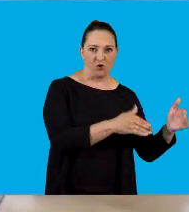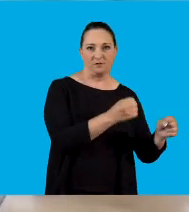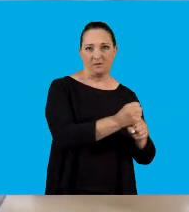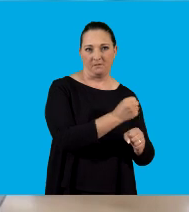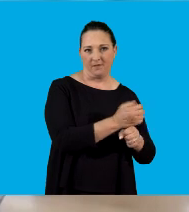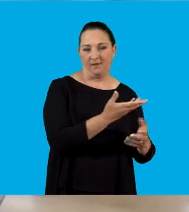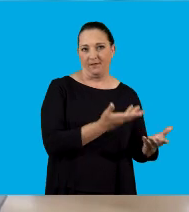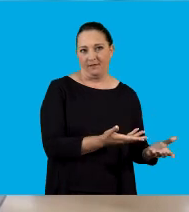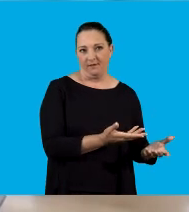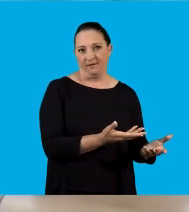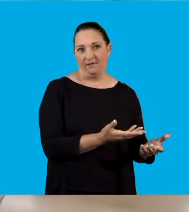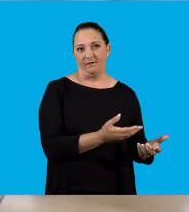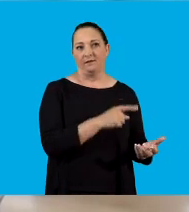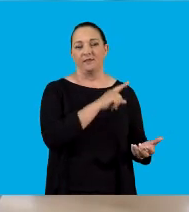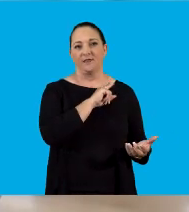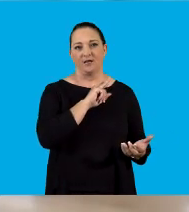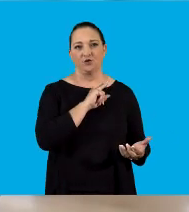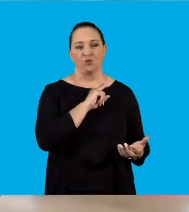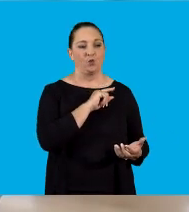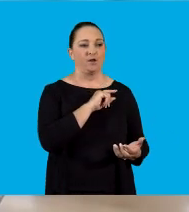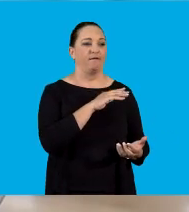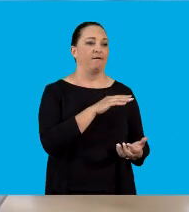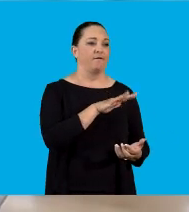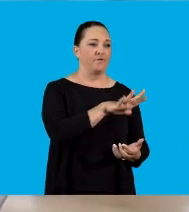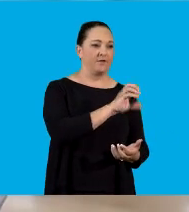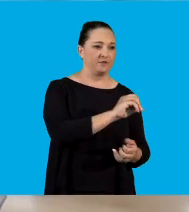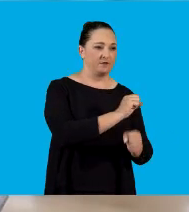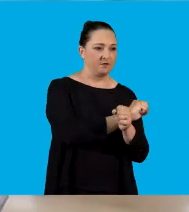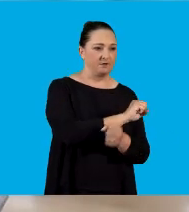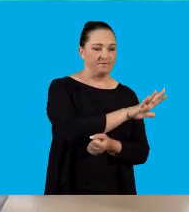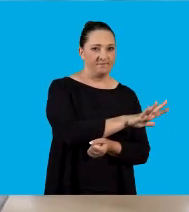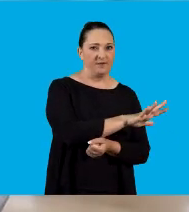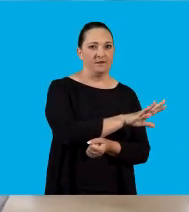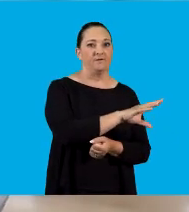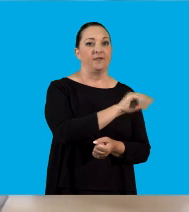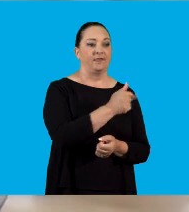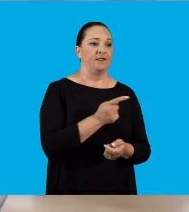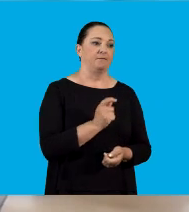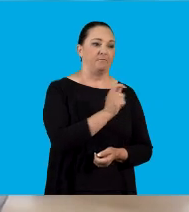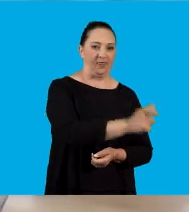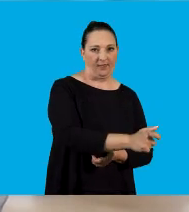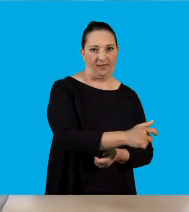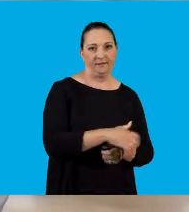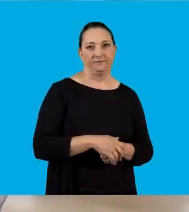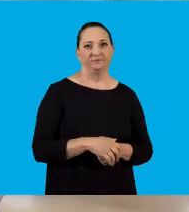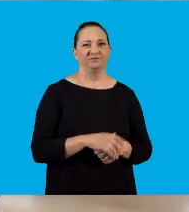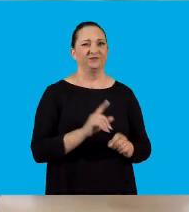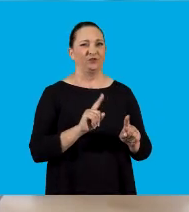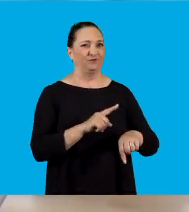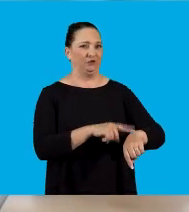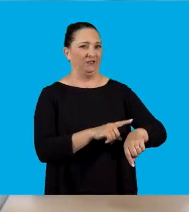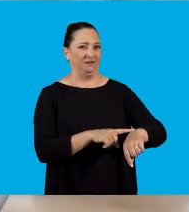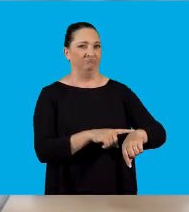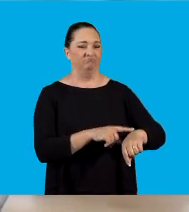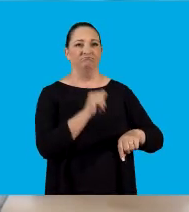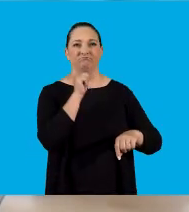that 50 rand is going to be multiplied by 5 boxes, and then that we call piecemeal. You are being paid. It's not about the time that you started